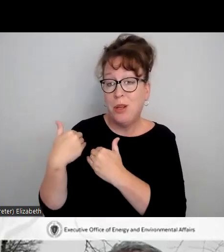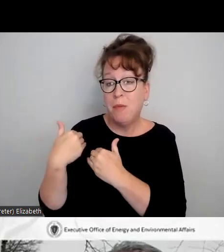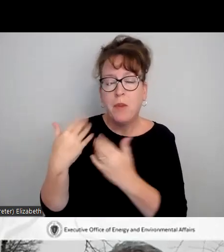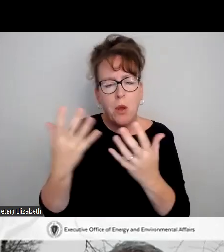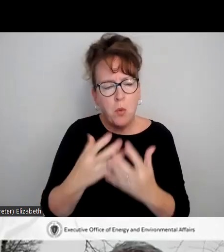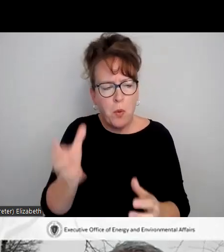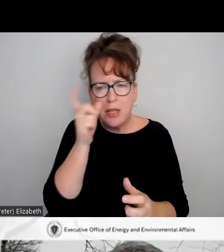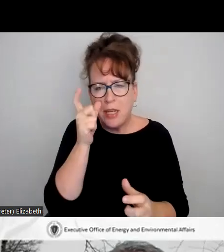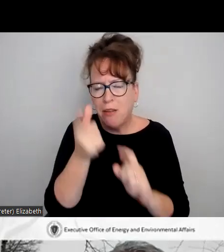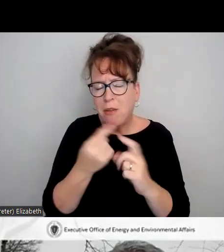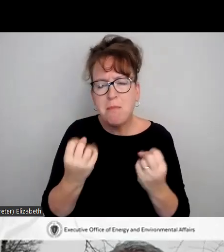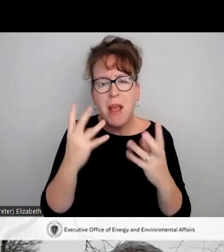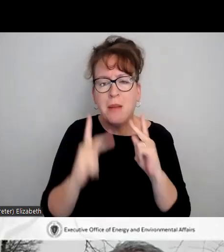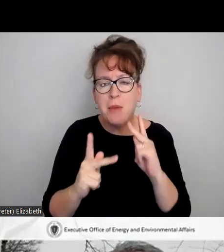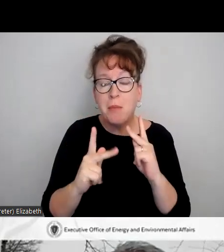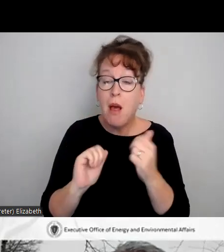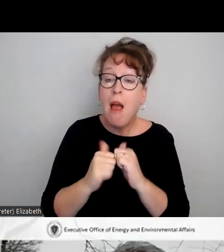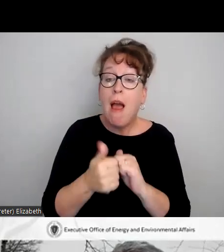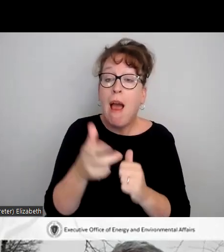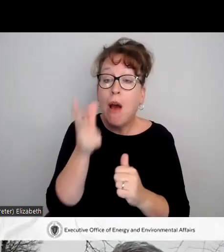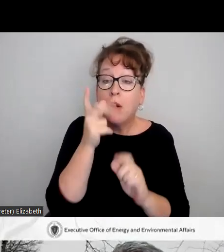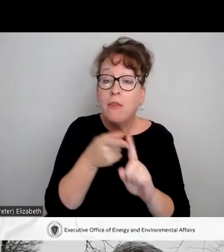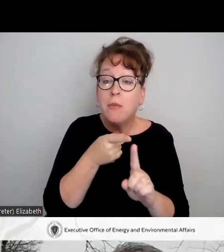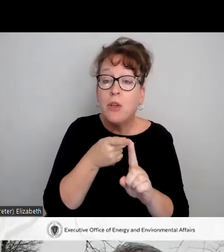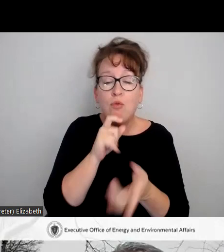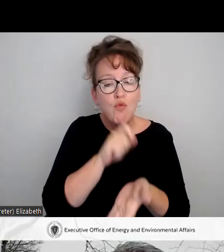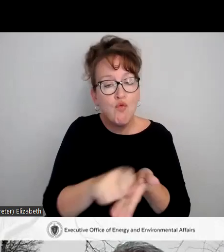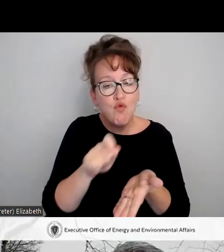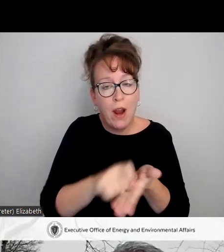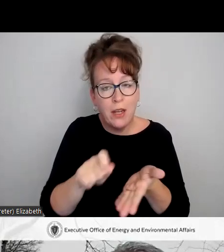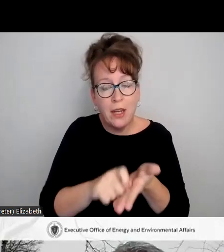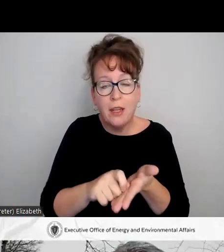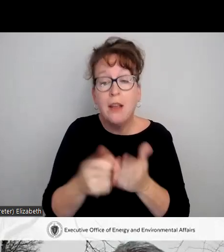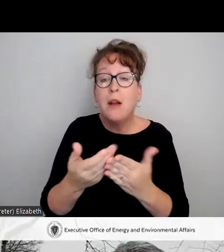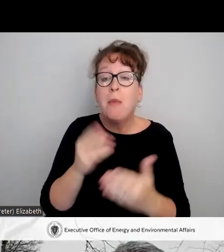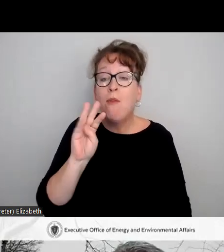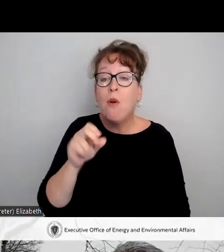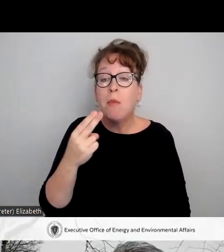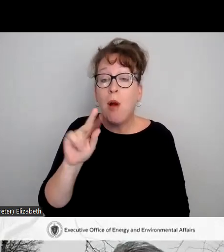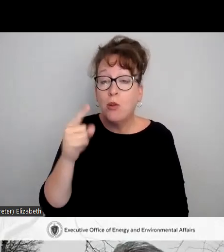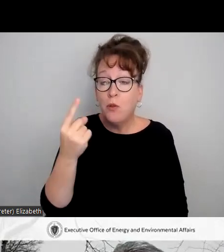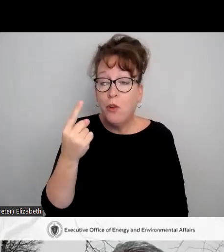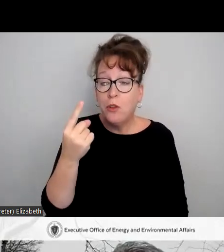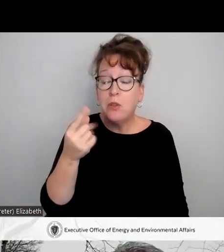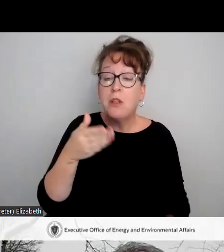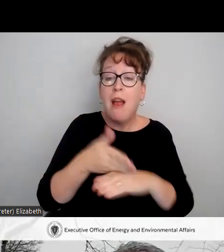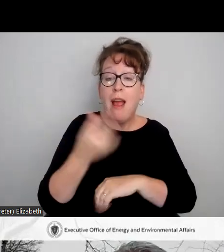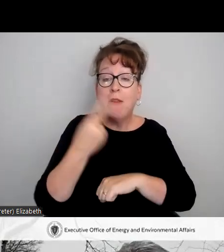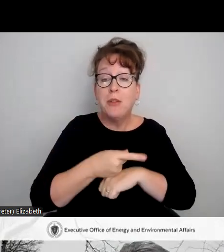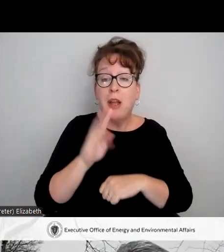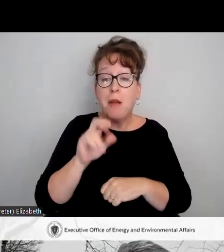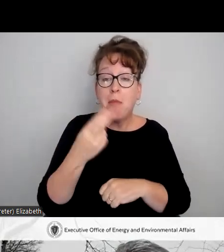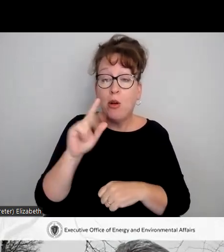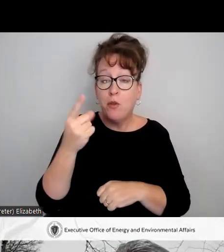collecting comments in writing by March 1st. After that, our staff is going to review the comments. We're going to